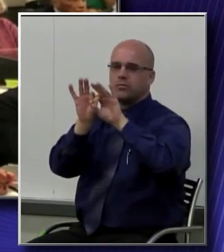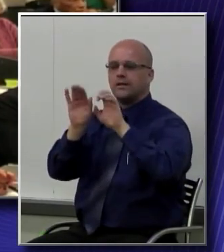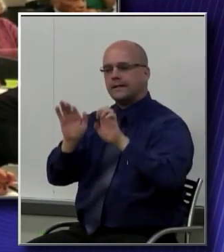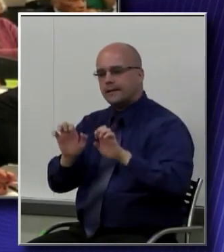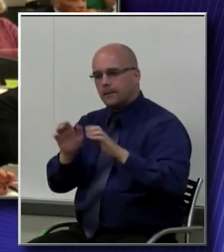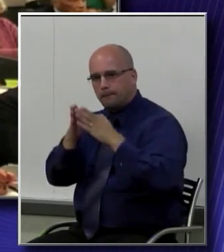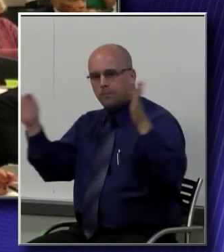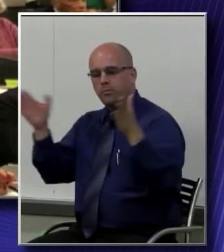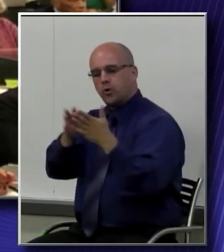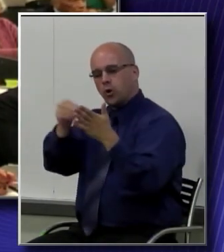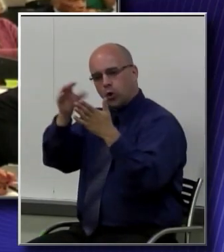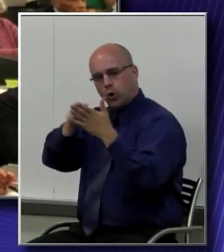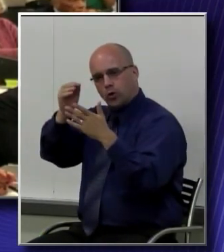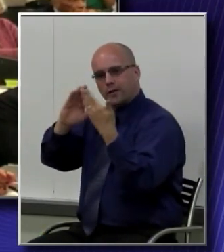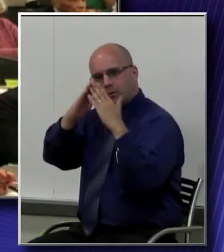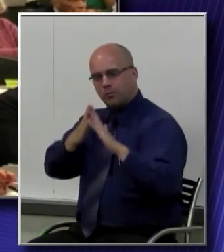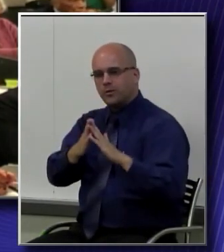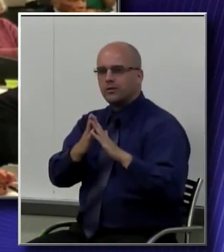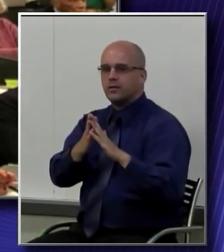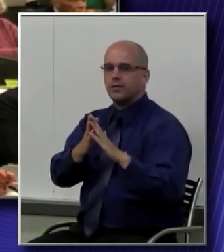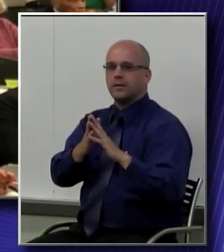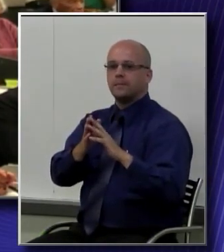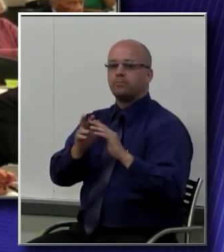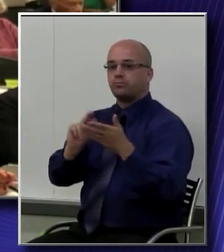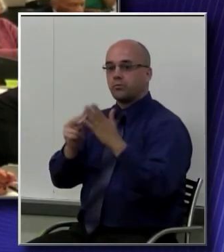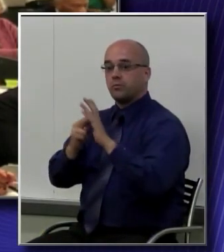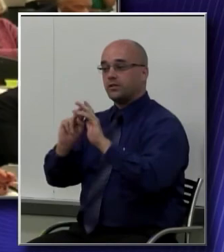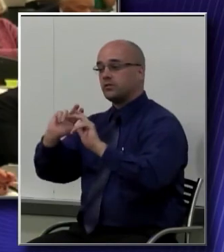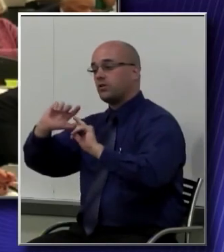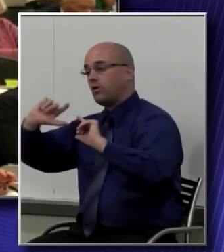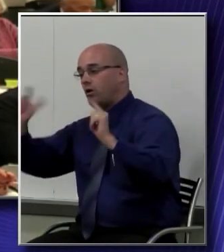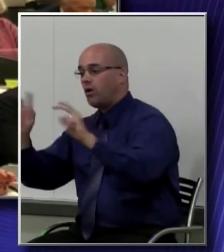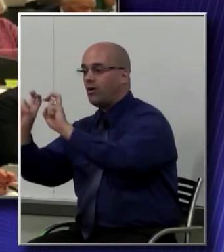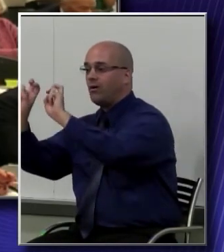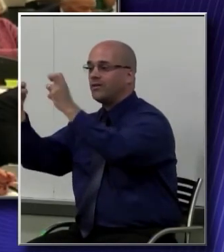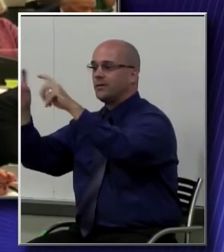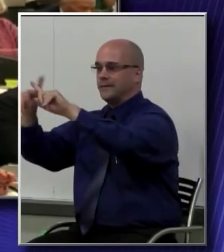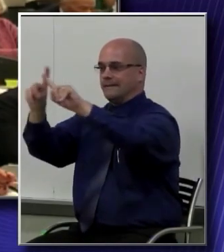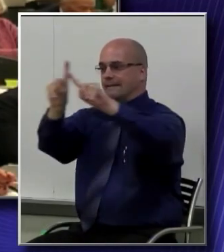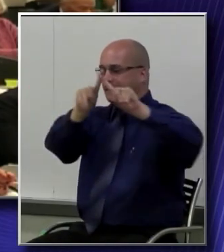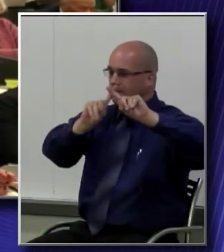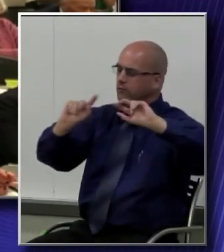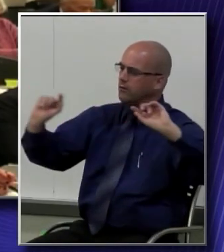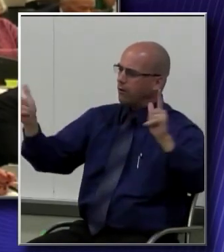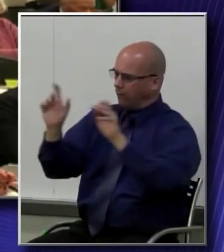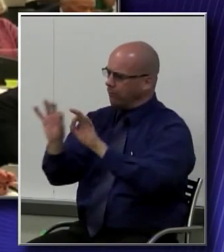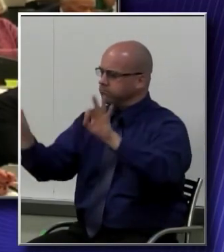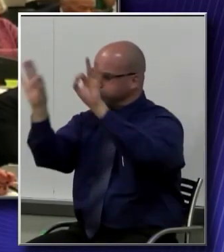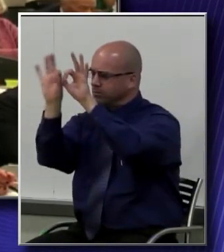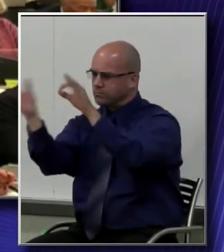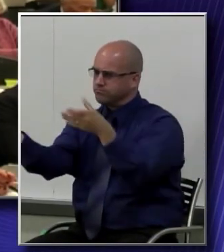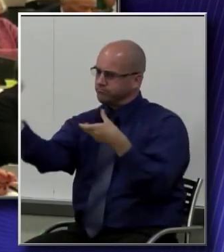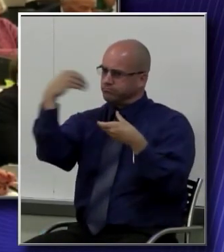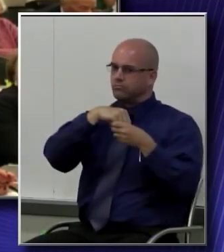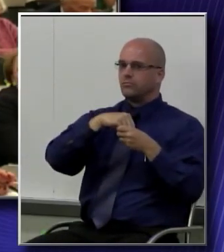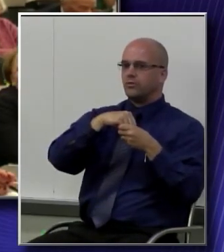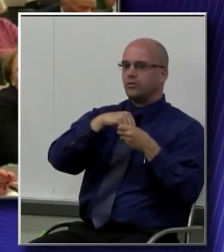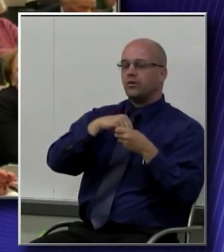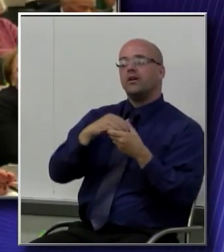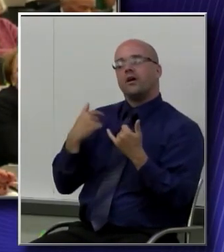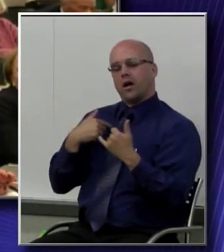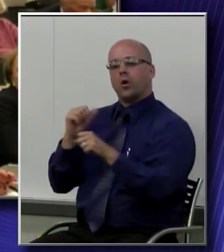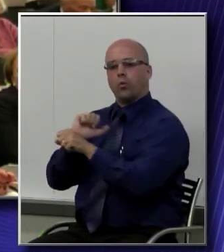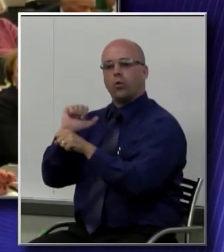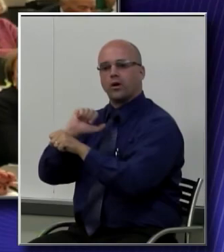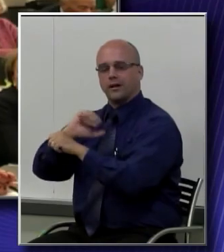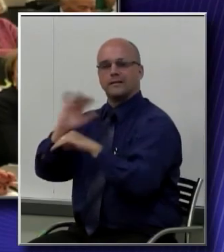community that values all subject areas. Now, I work at the Technology and Industry University.